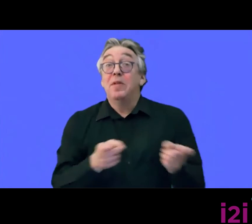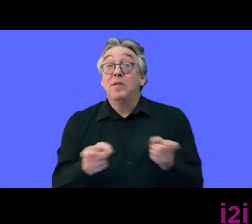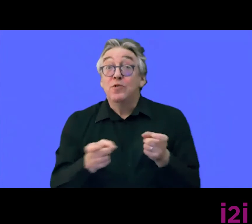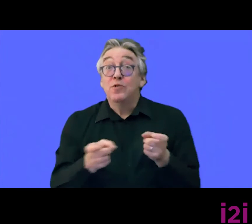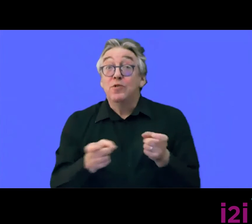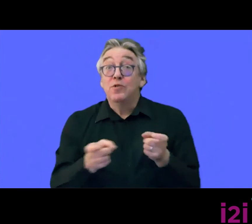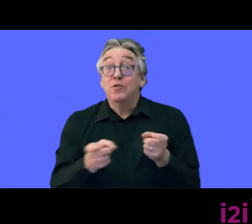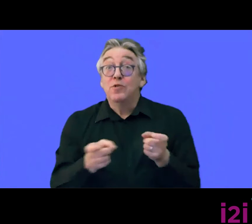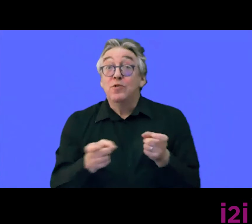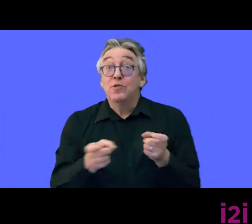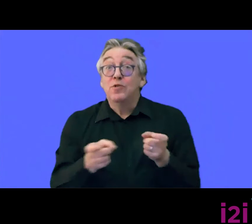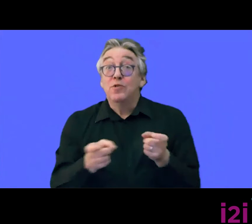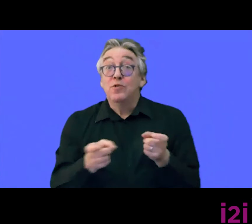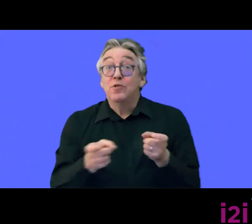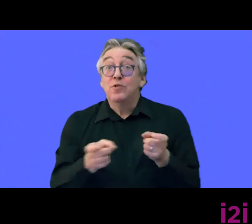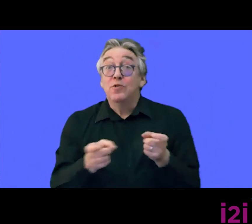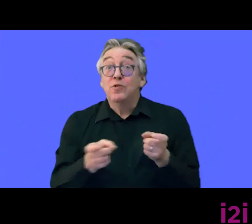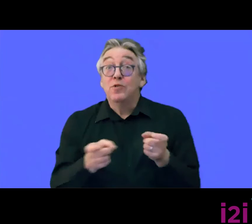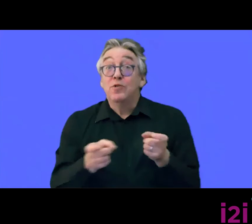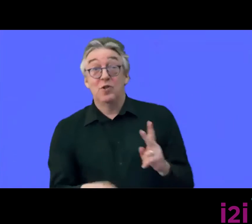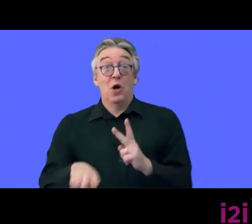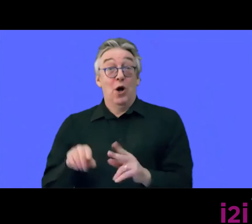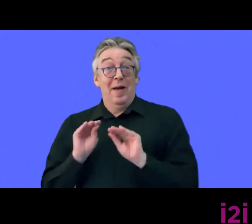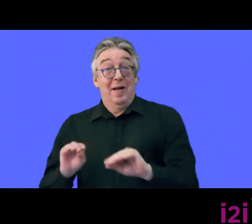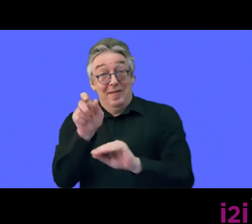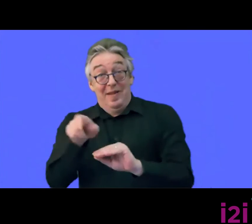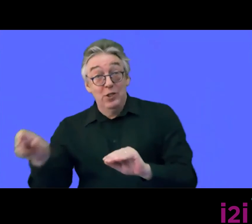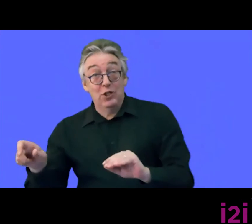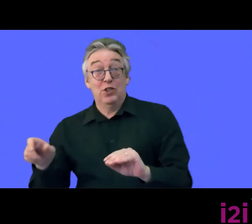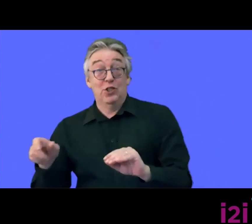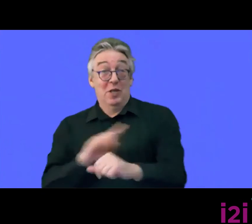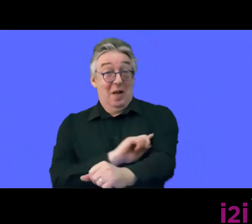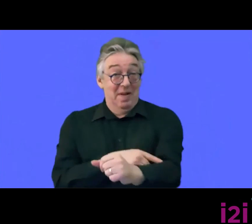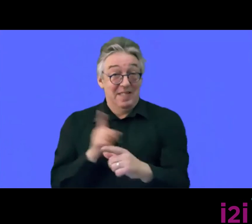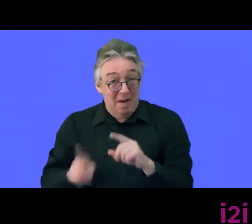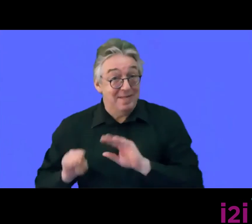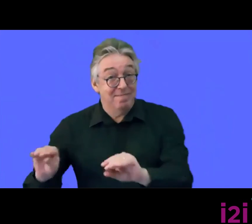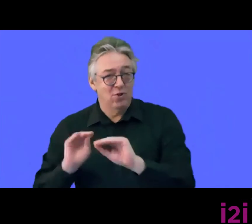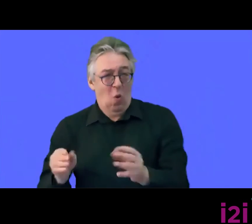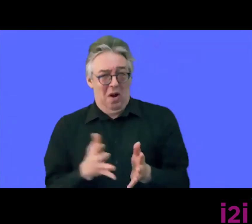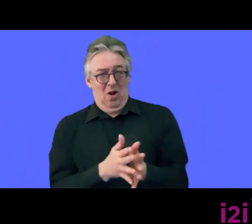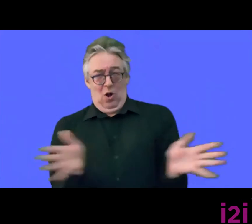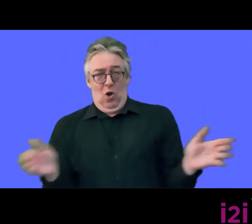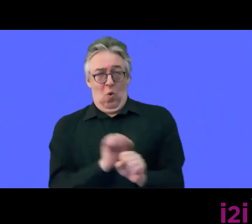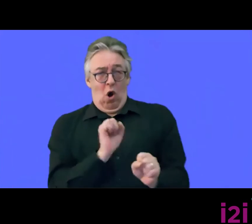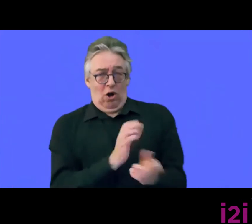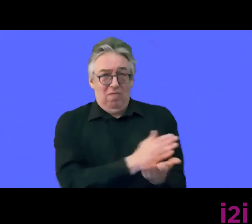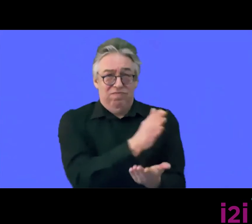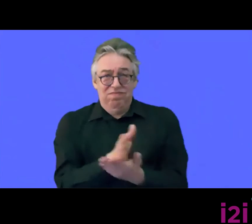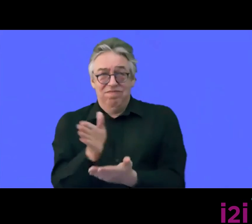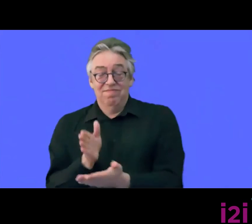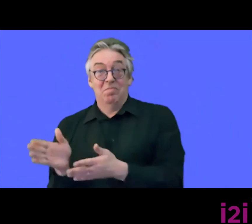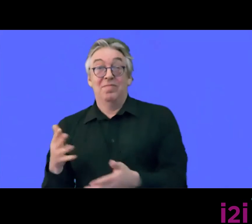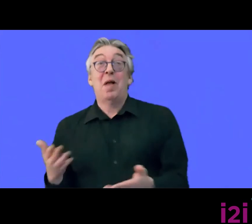and the teachers themselves. So it's going to be quite a bit of heavy lifting. There is no easy solution to